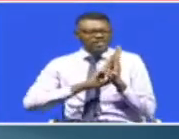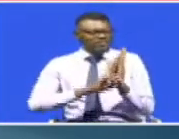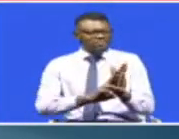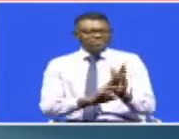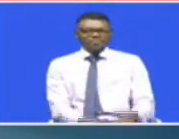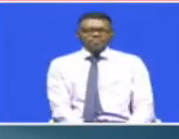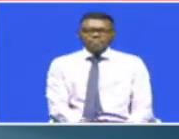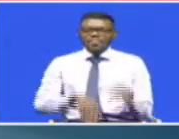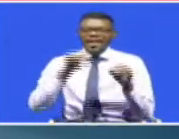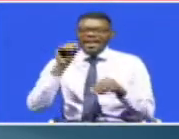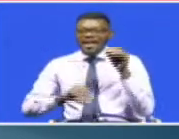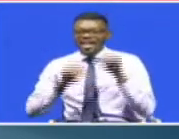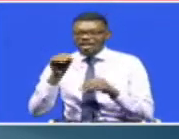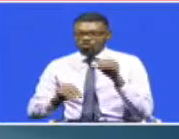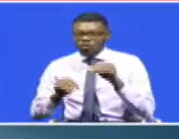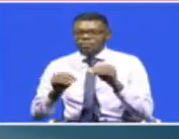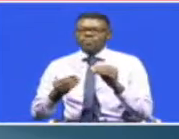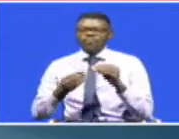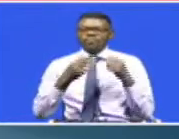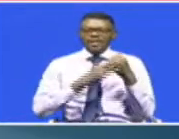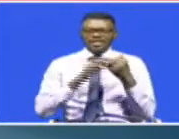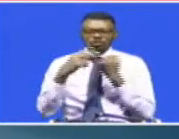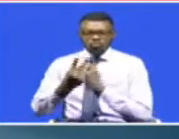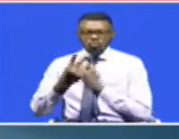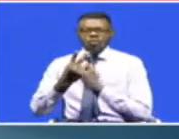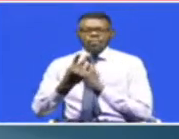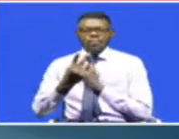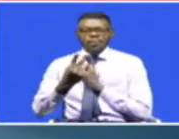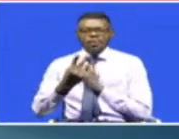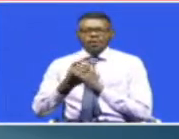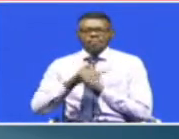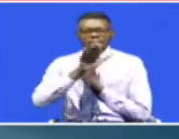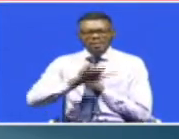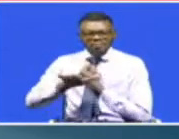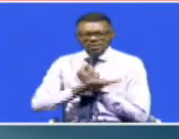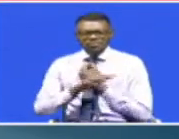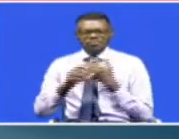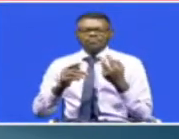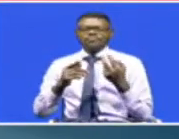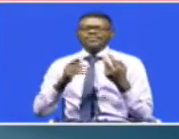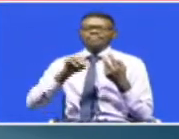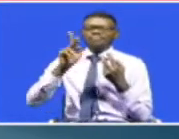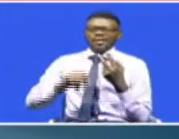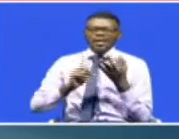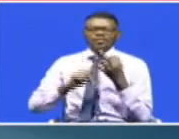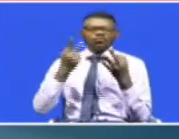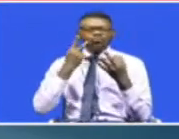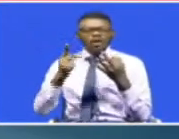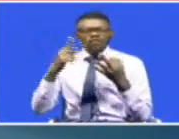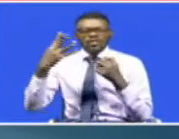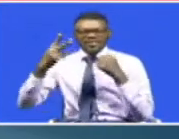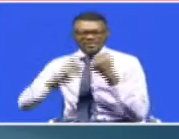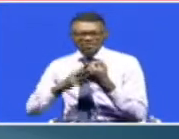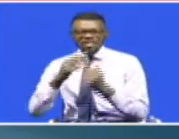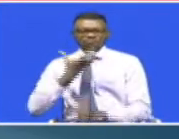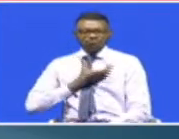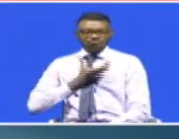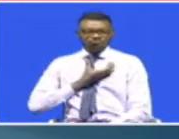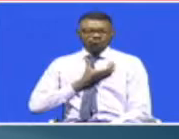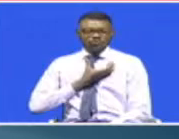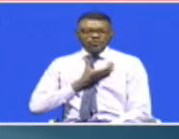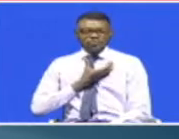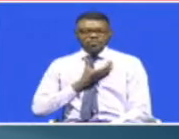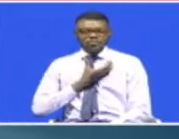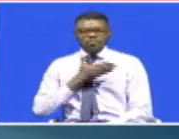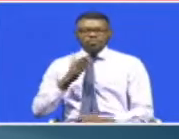representatives. The election to fill the 82 parliamentary and 247 municipal seats attracted over